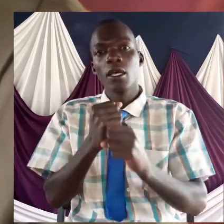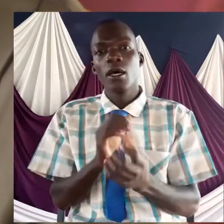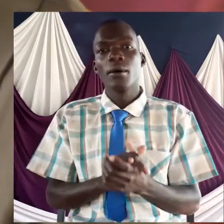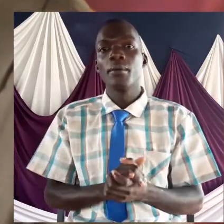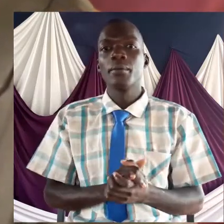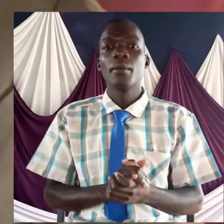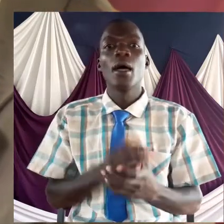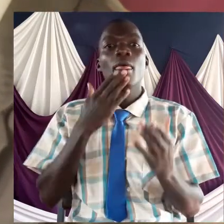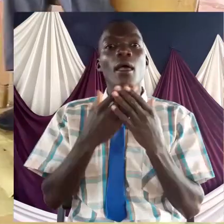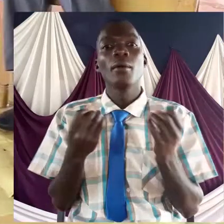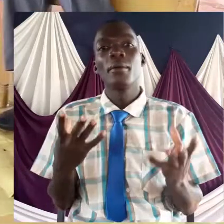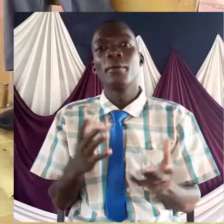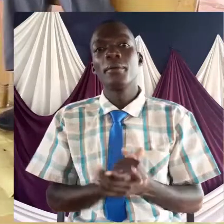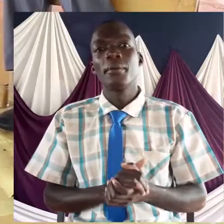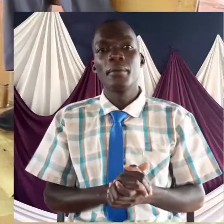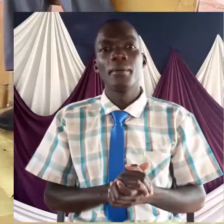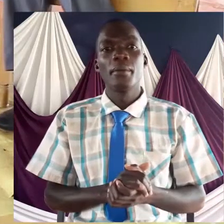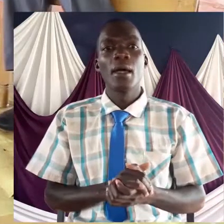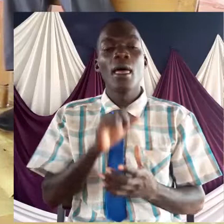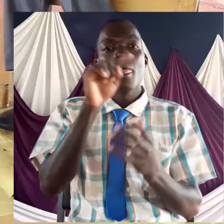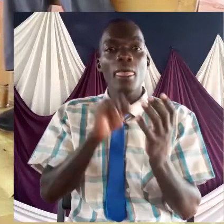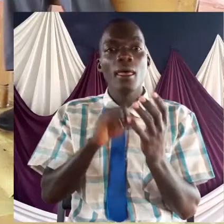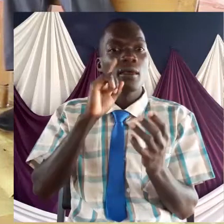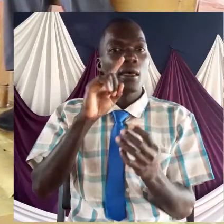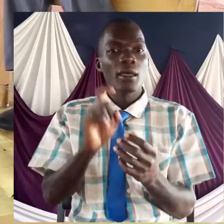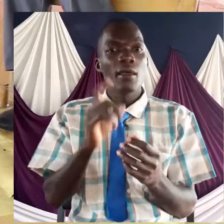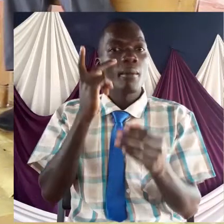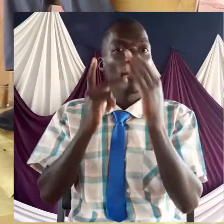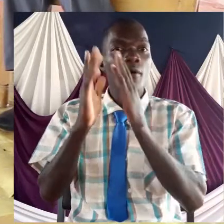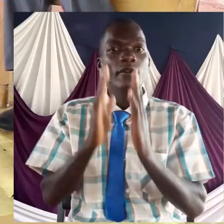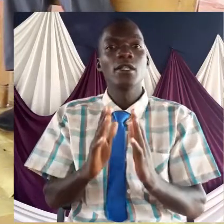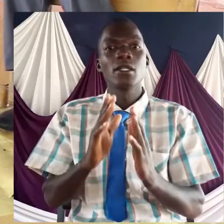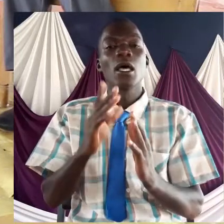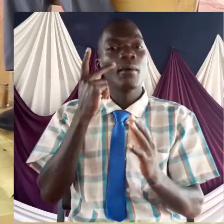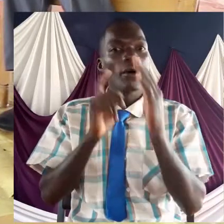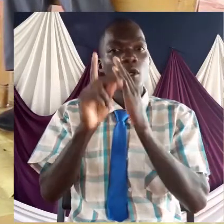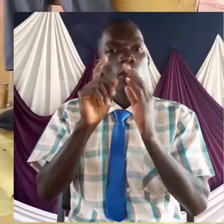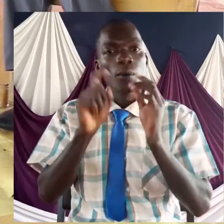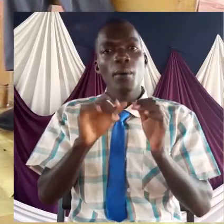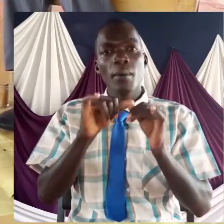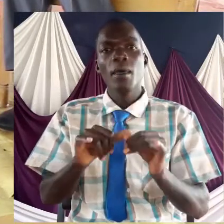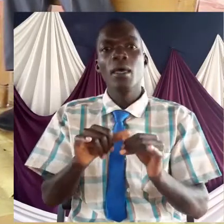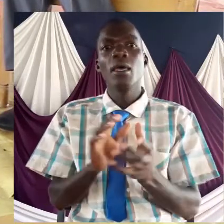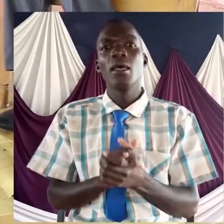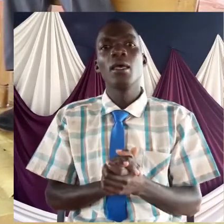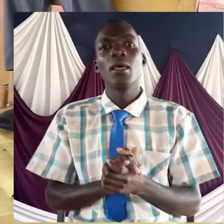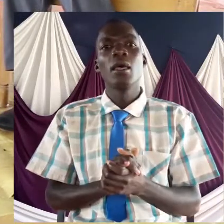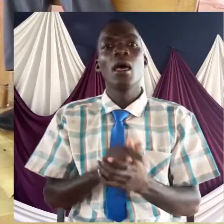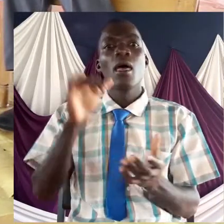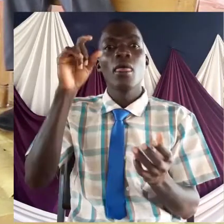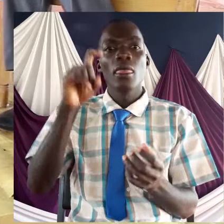Well, thank you, Elder. In this case, the prophet is supposed to bear the pain, yes,